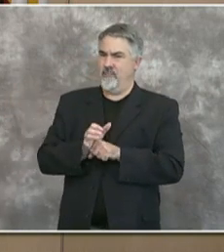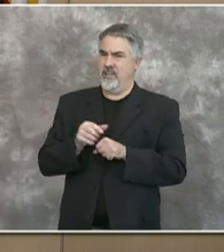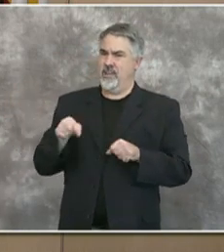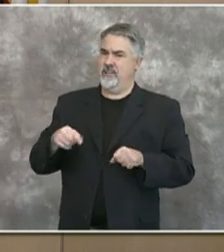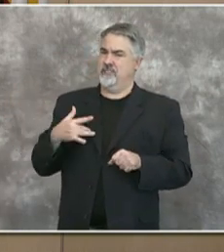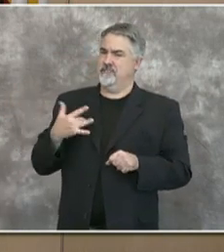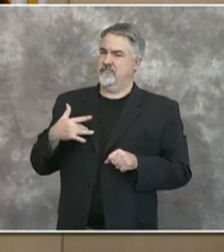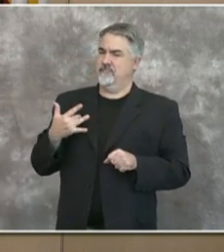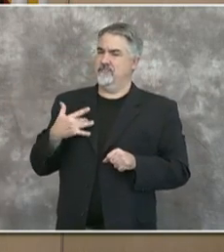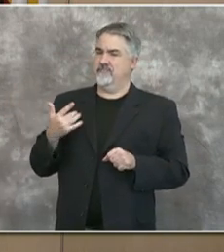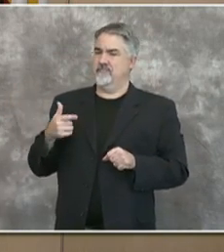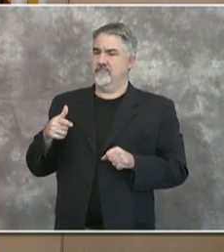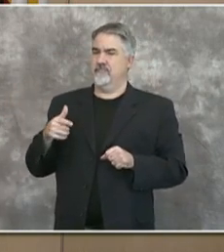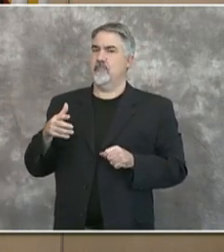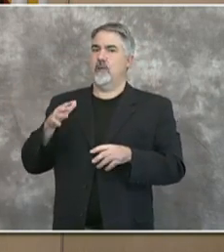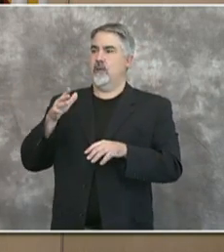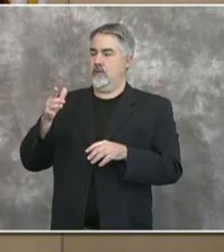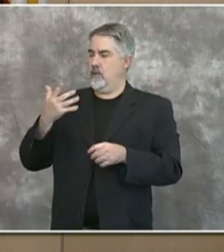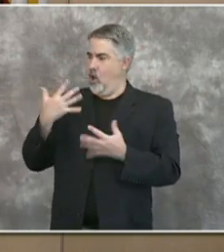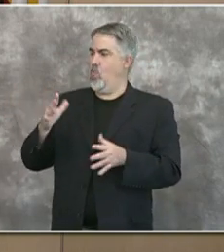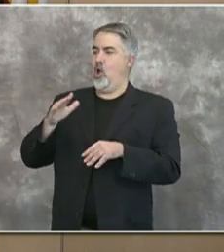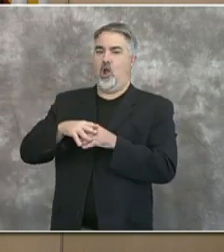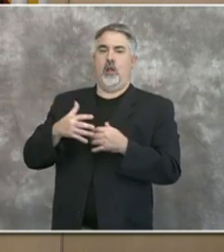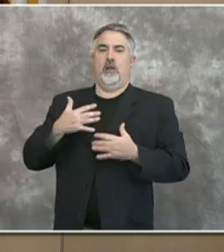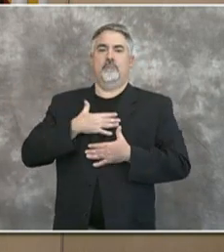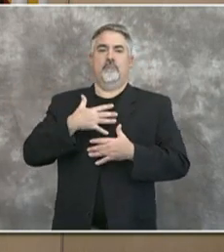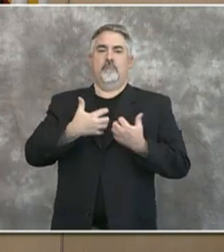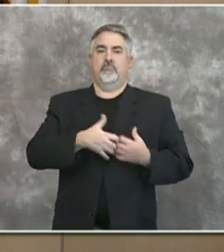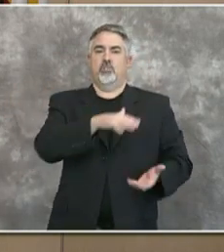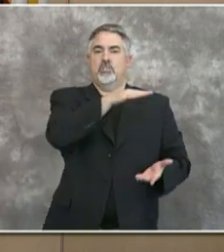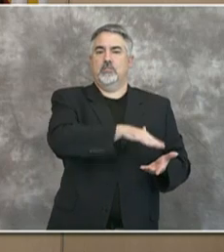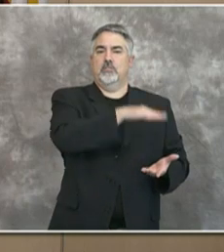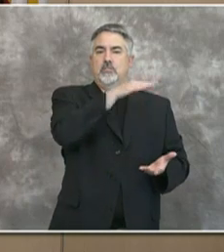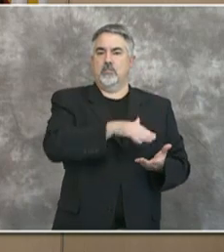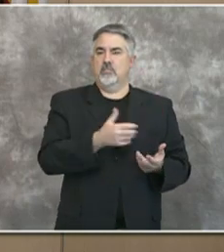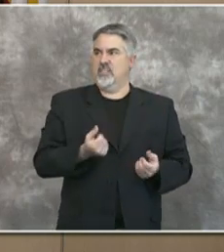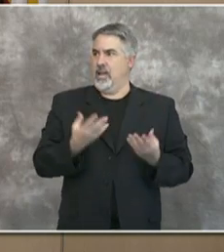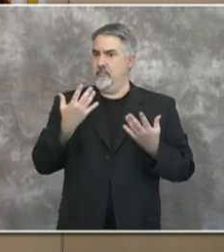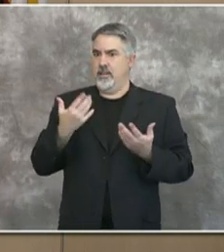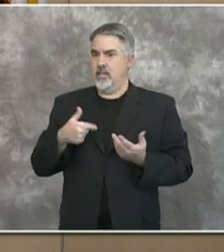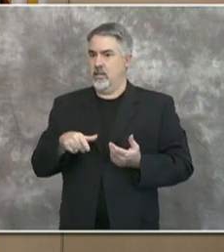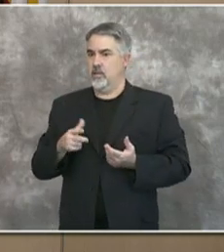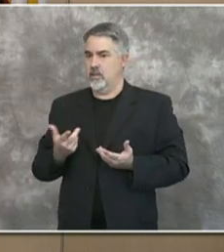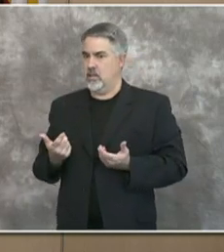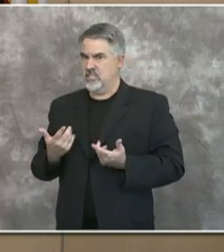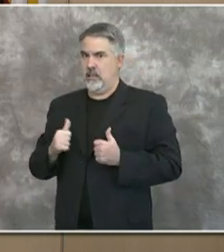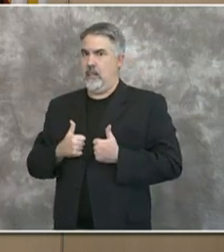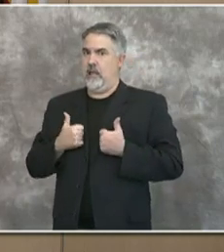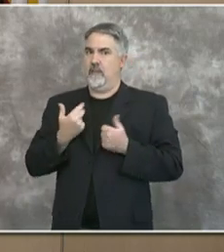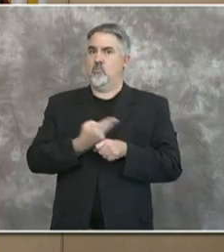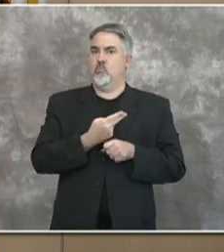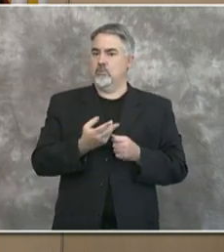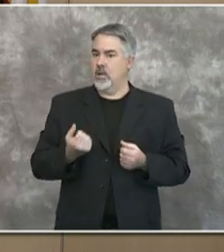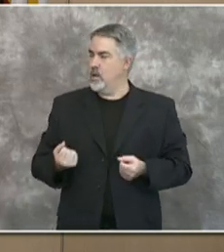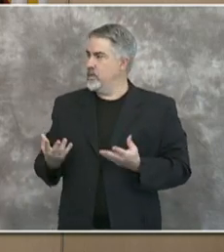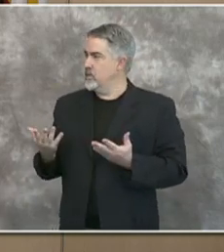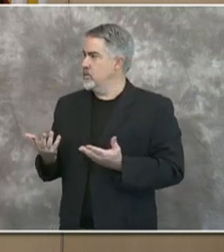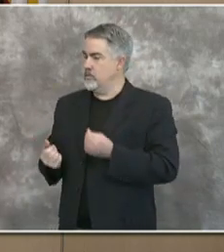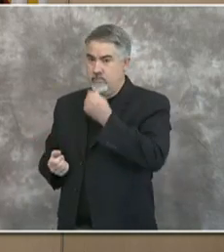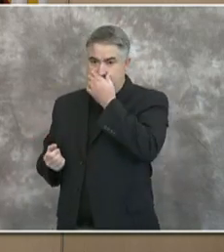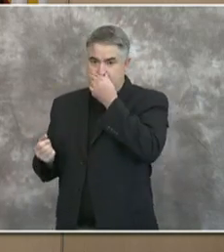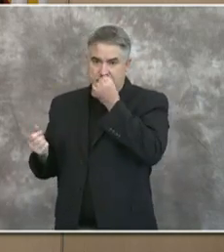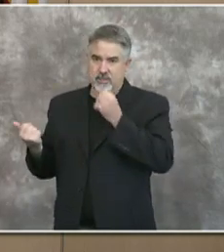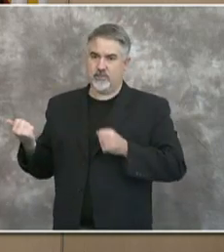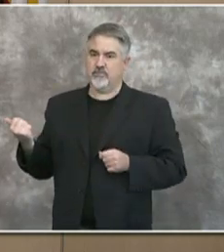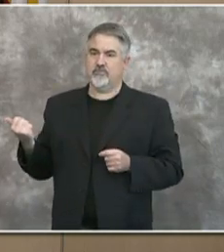survived? Well, I don't know that number right this moment, but the information is on the CDPH's website,